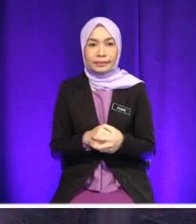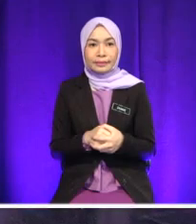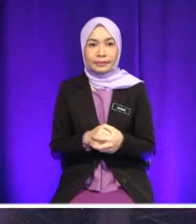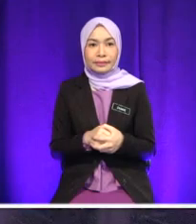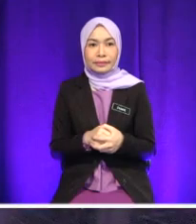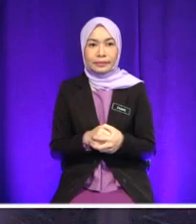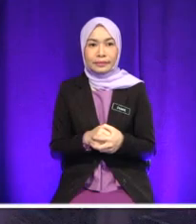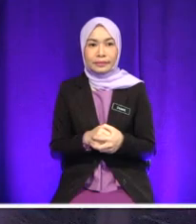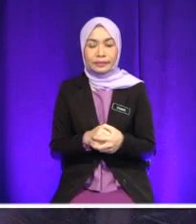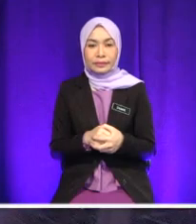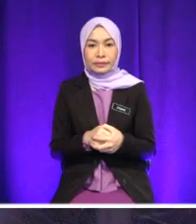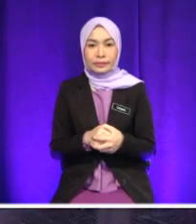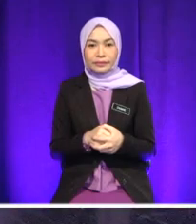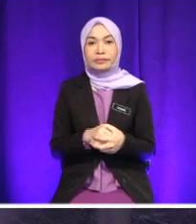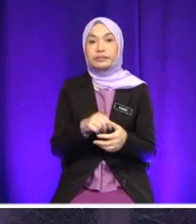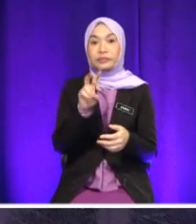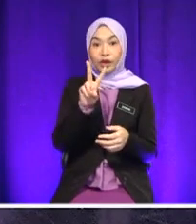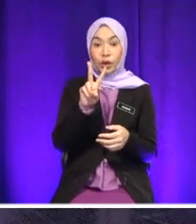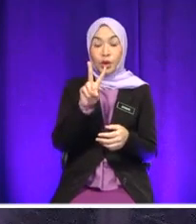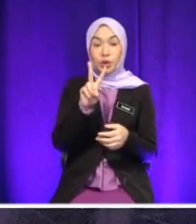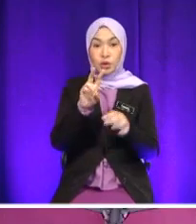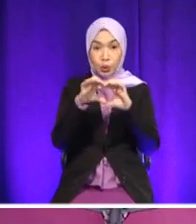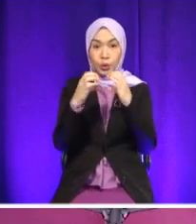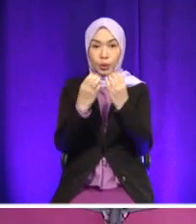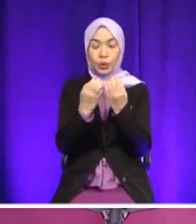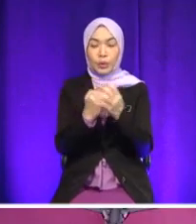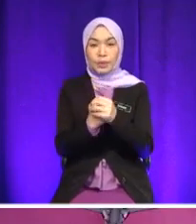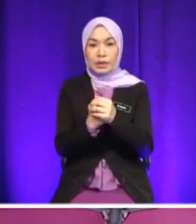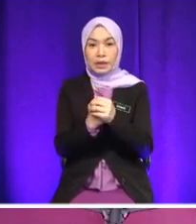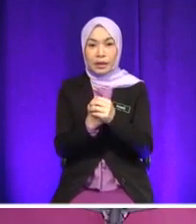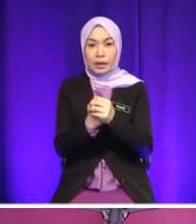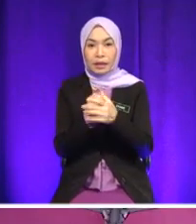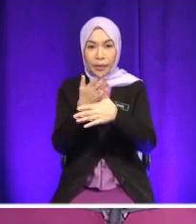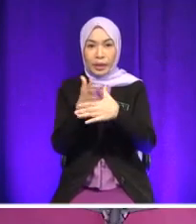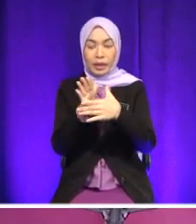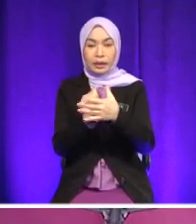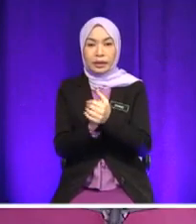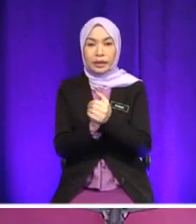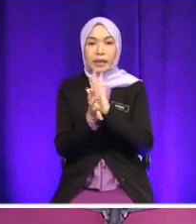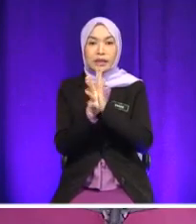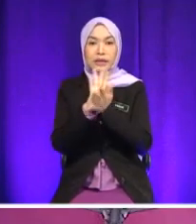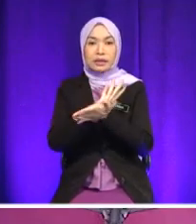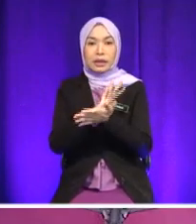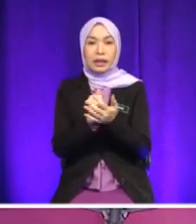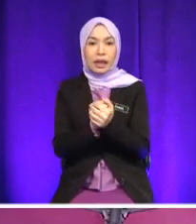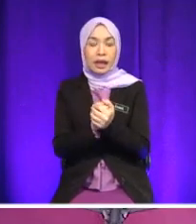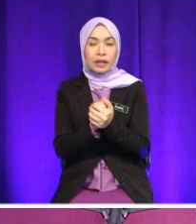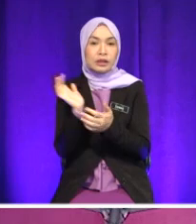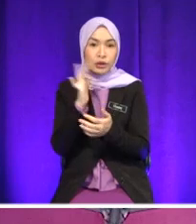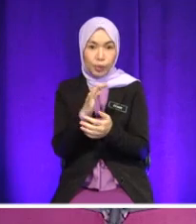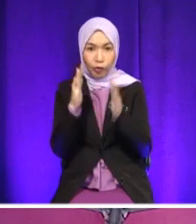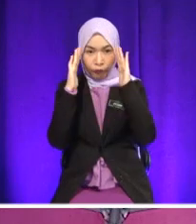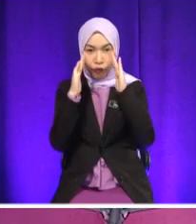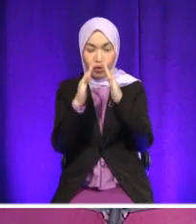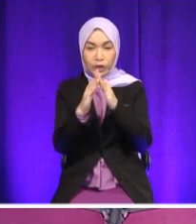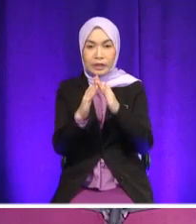and Eugene will be in another group, okay? All right? So your first task, okay, let's us focus on the first task. So